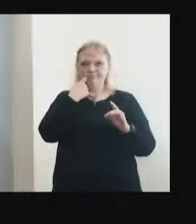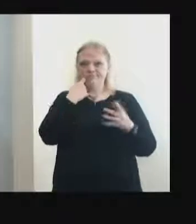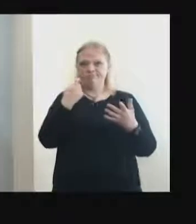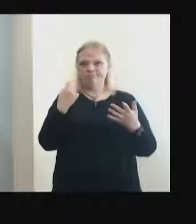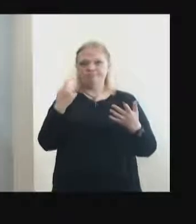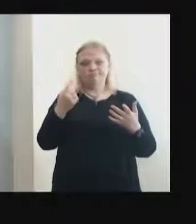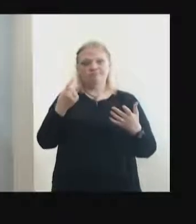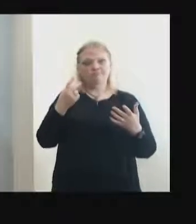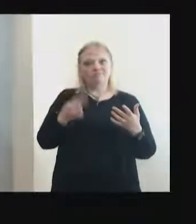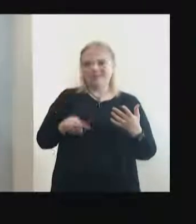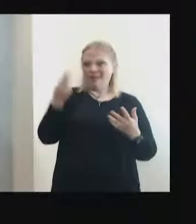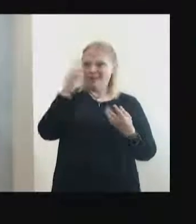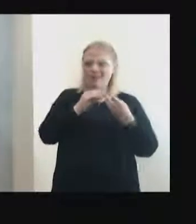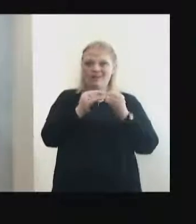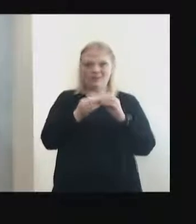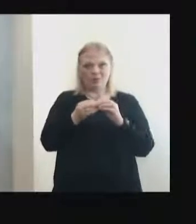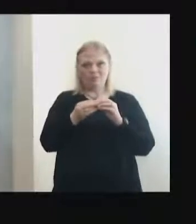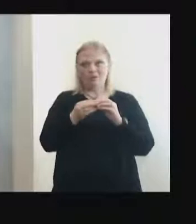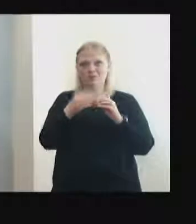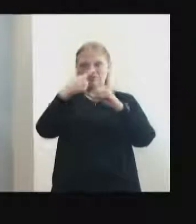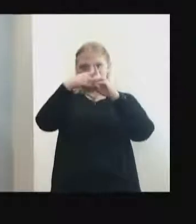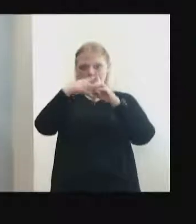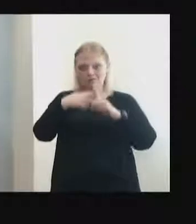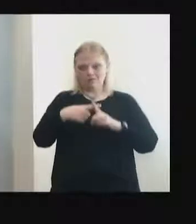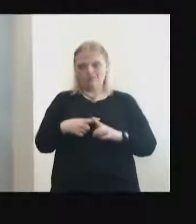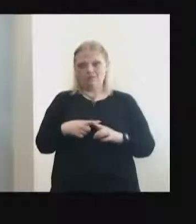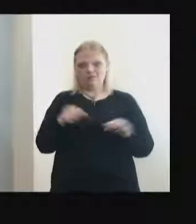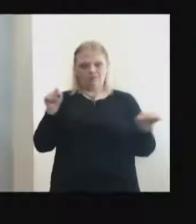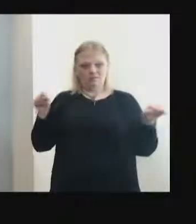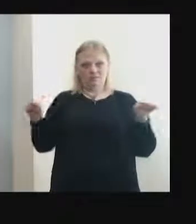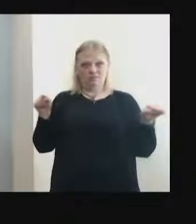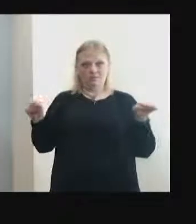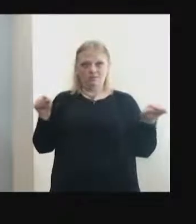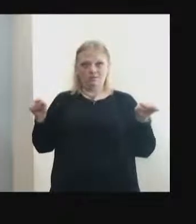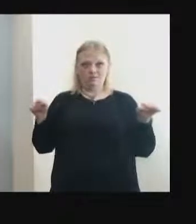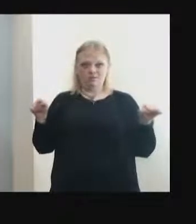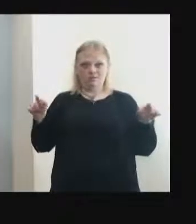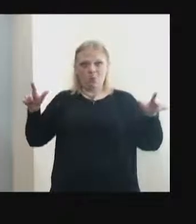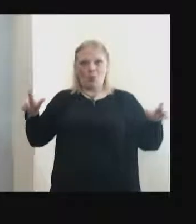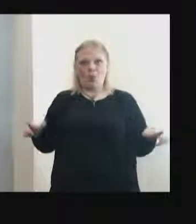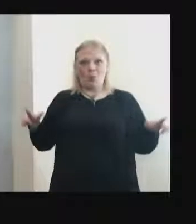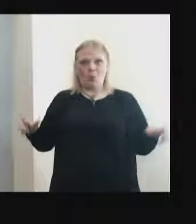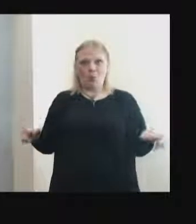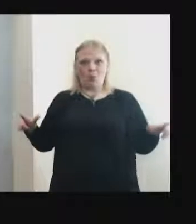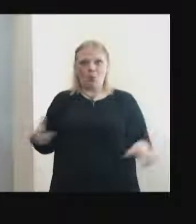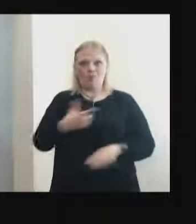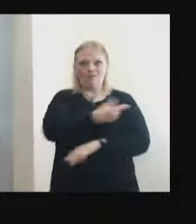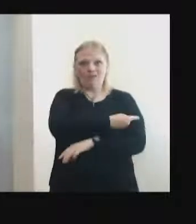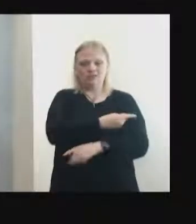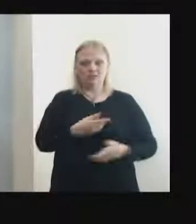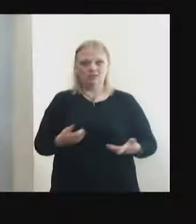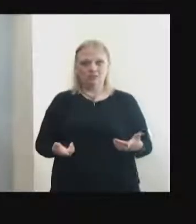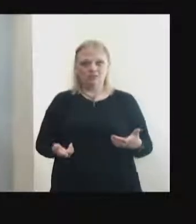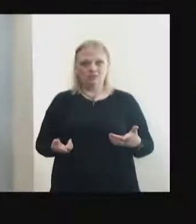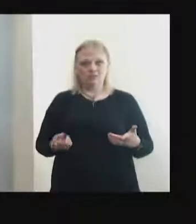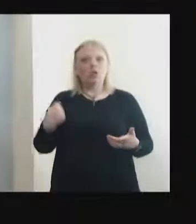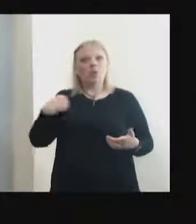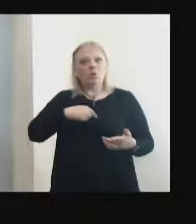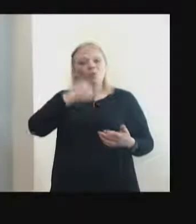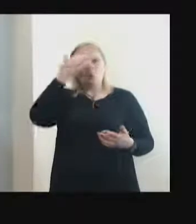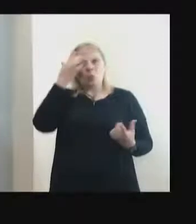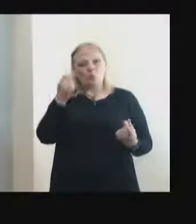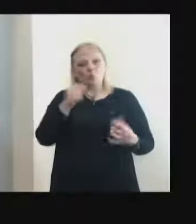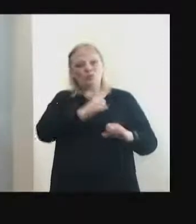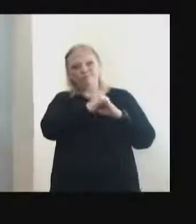high numbers of cases in those areas where we have low vaccine penetration. So, we know what to do to protect